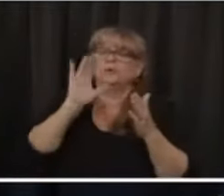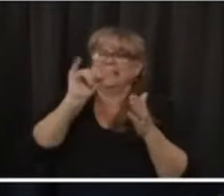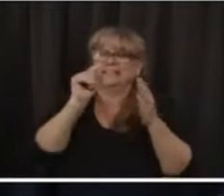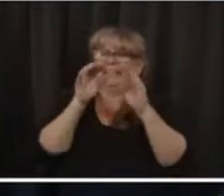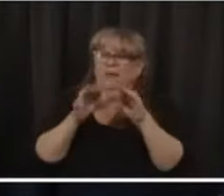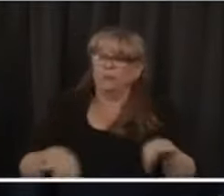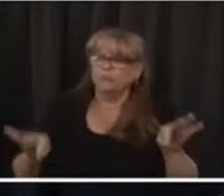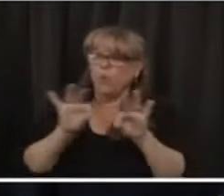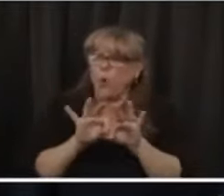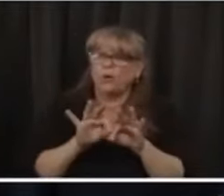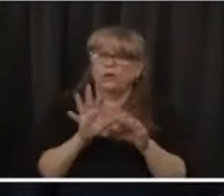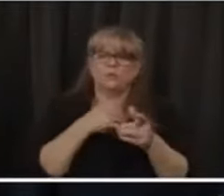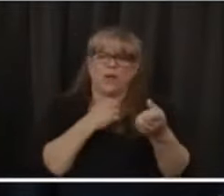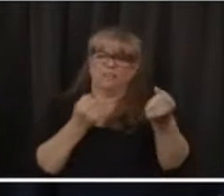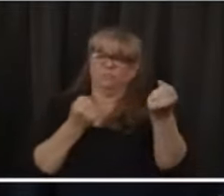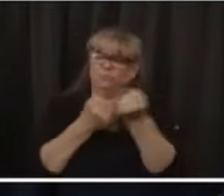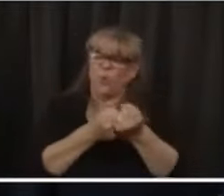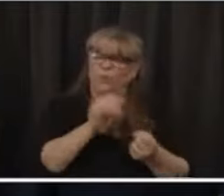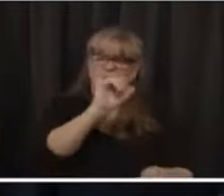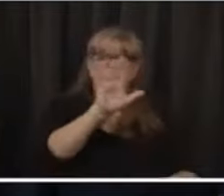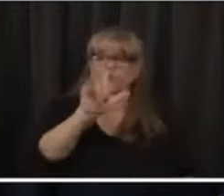it.